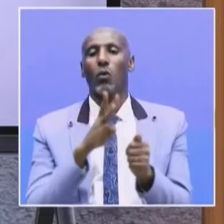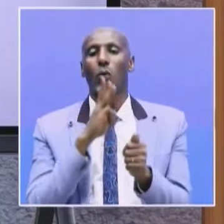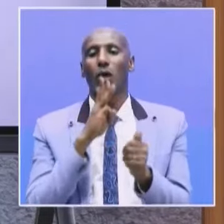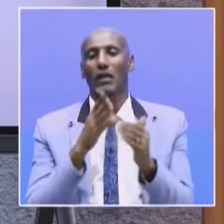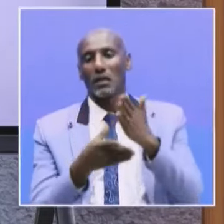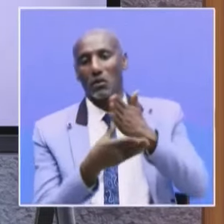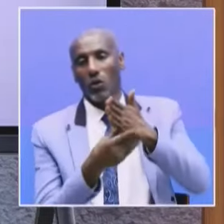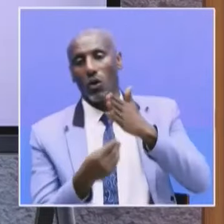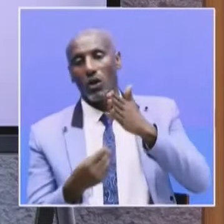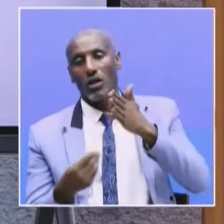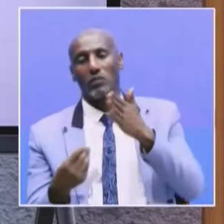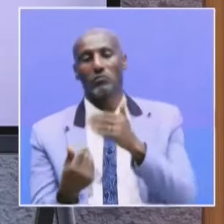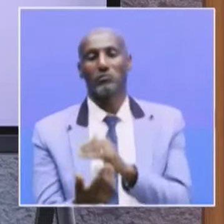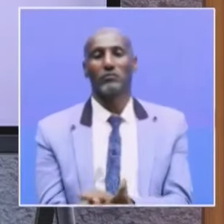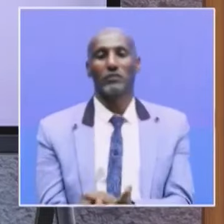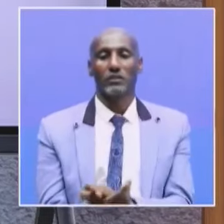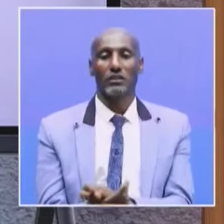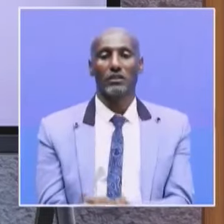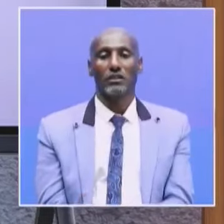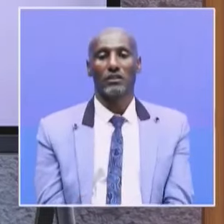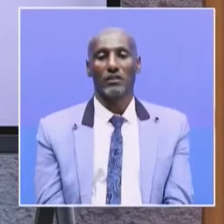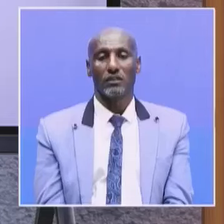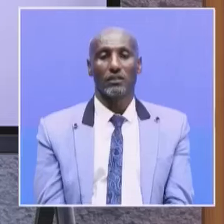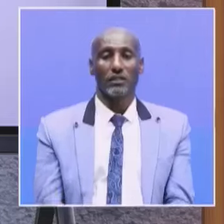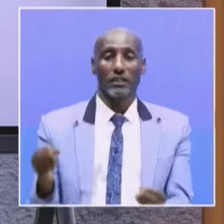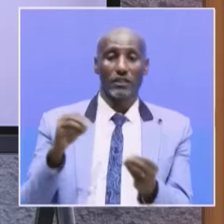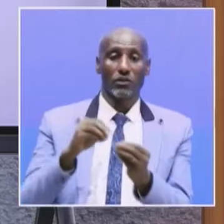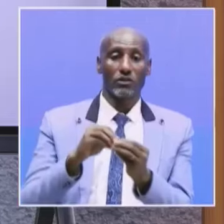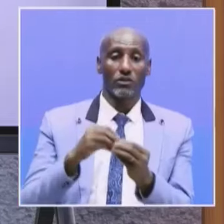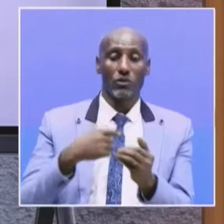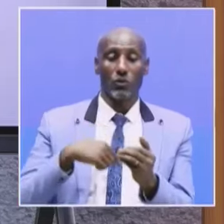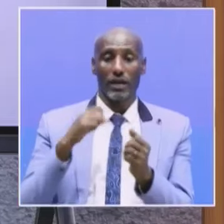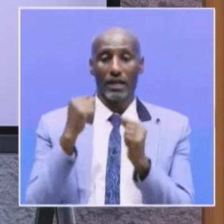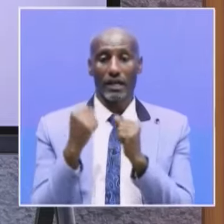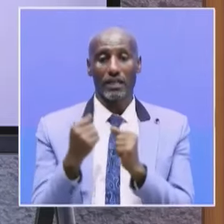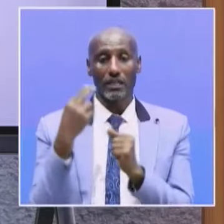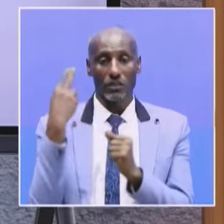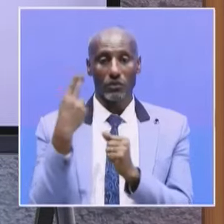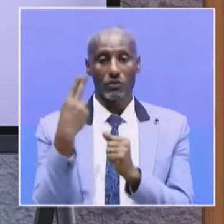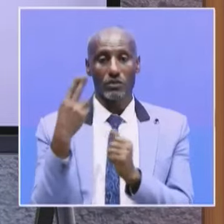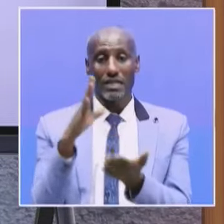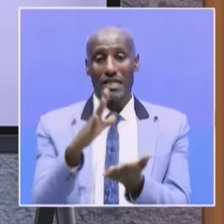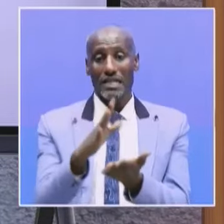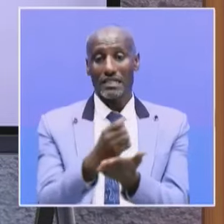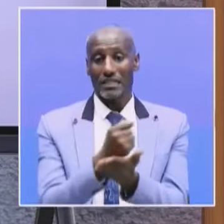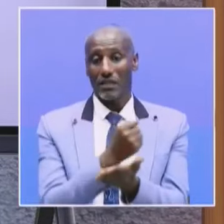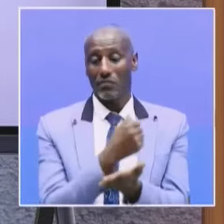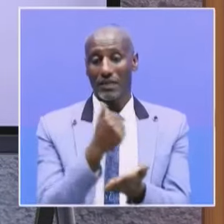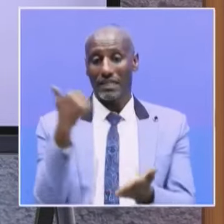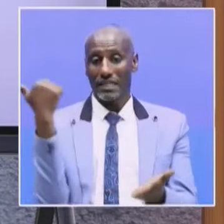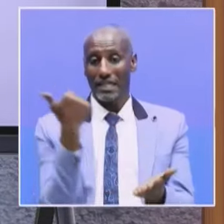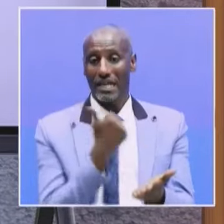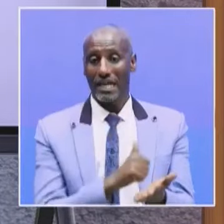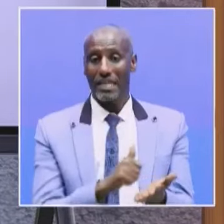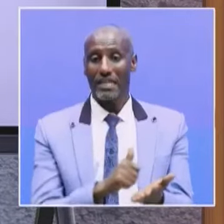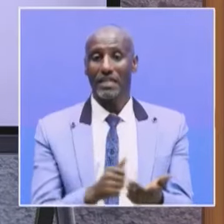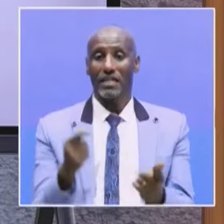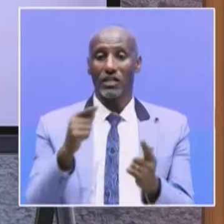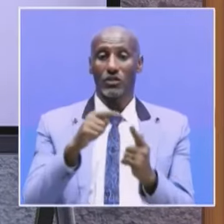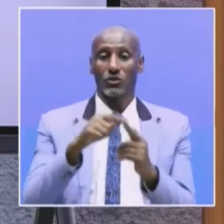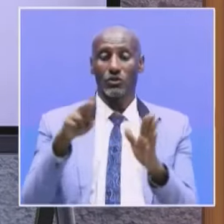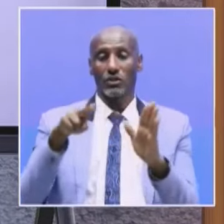a little oil too. And also we can use some and any. When we come to any to